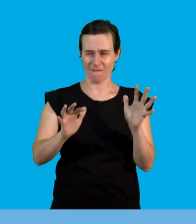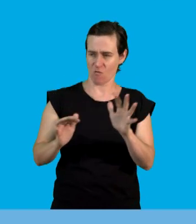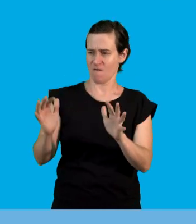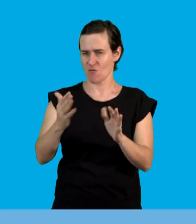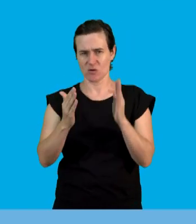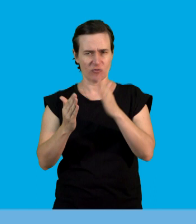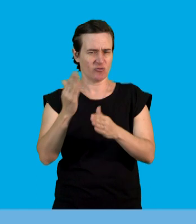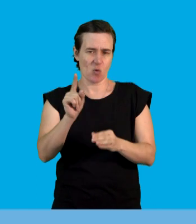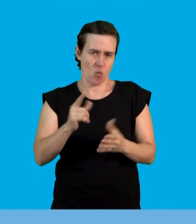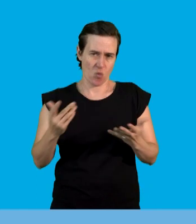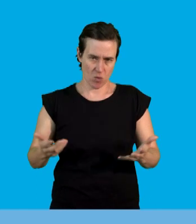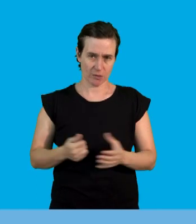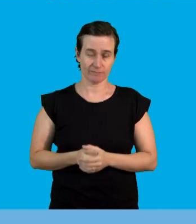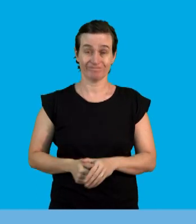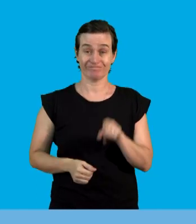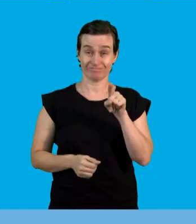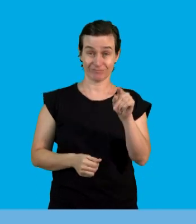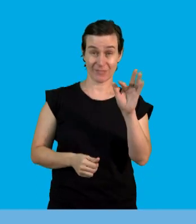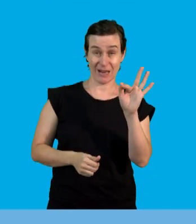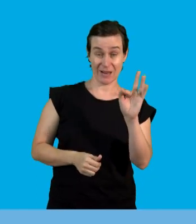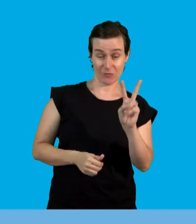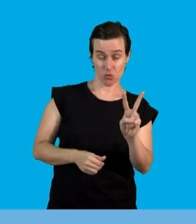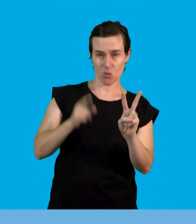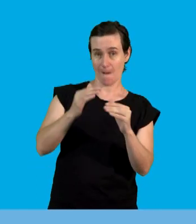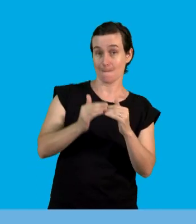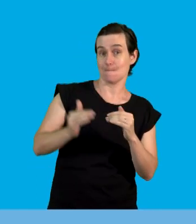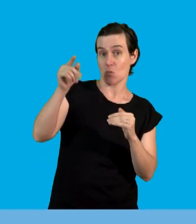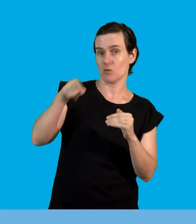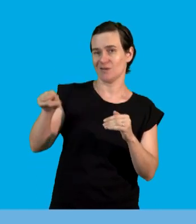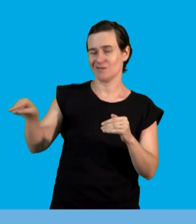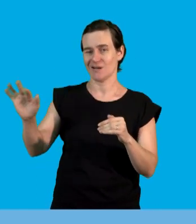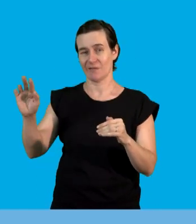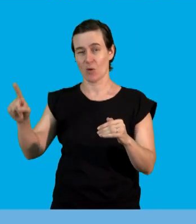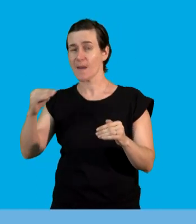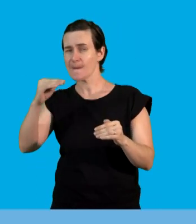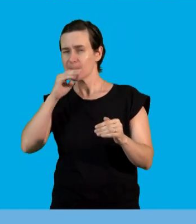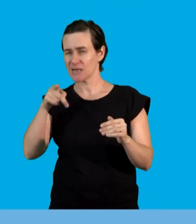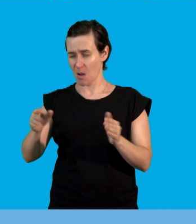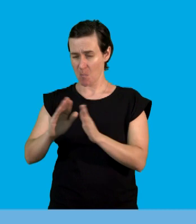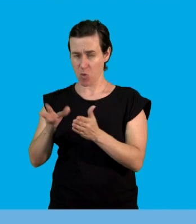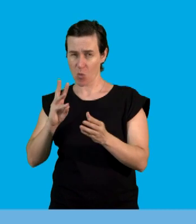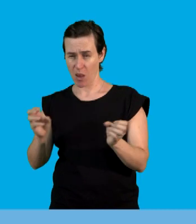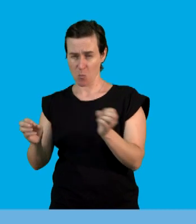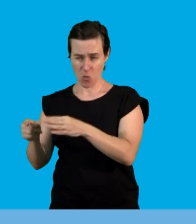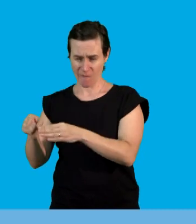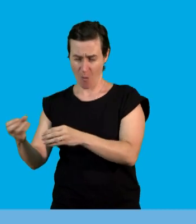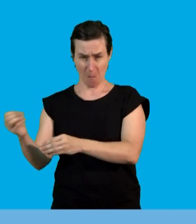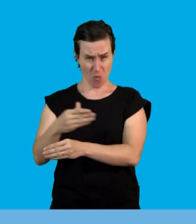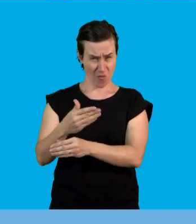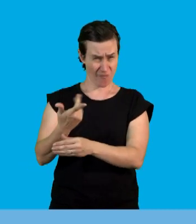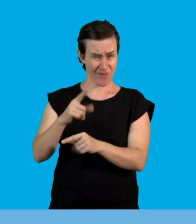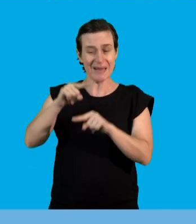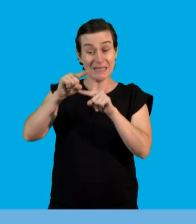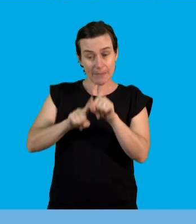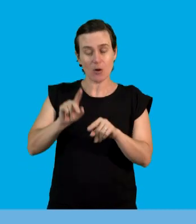this force F1 is greater than F2, that means the direction in which this book is going to take will depend on the